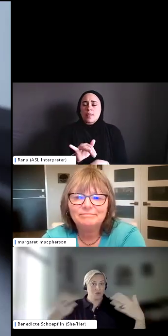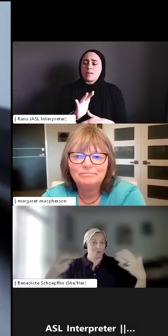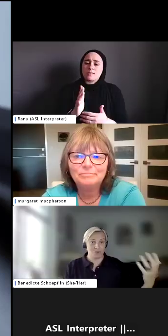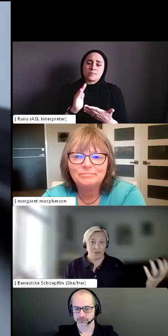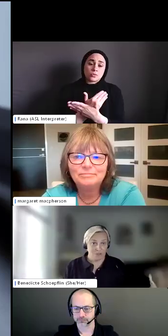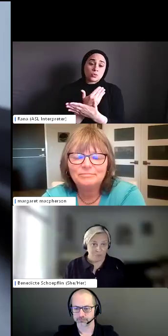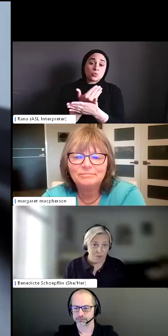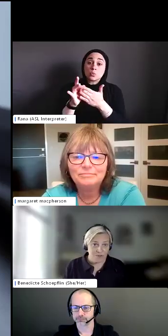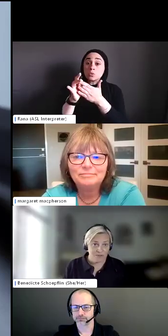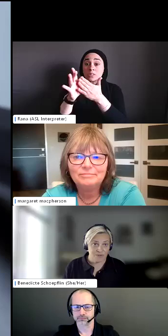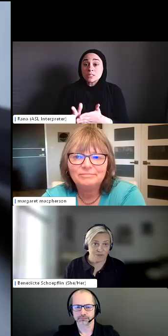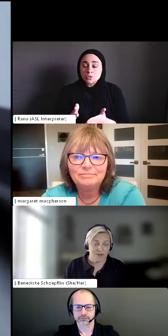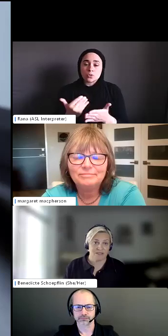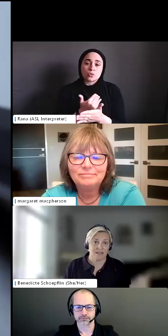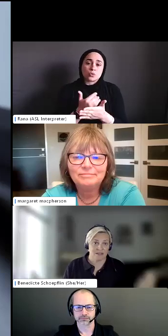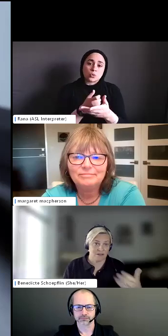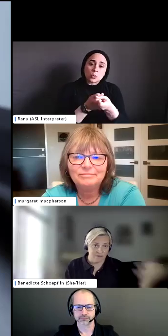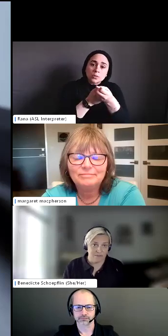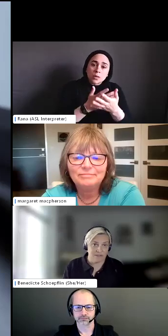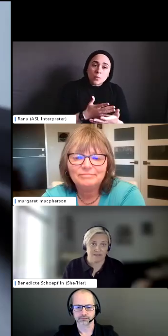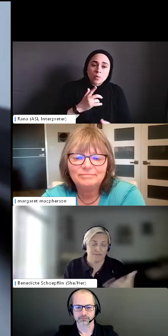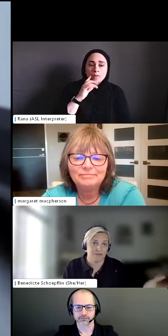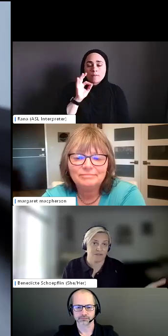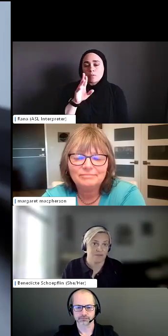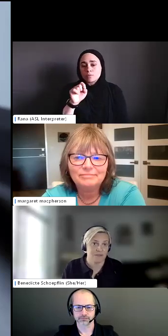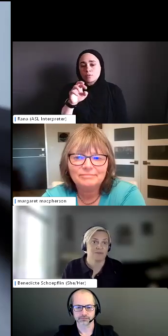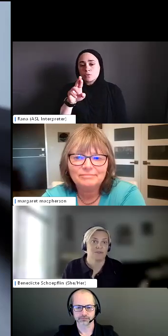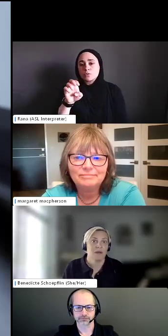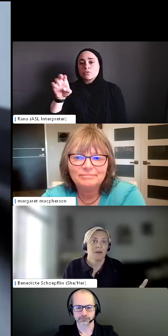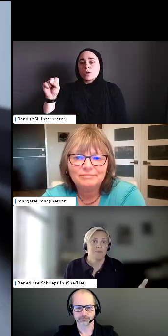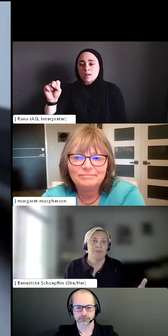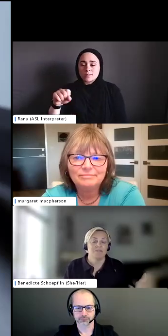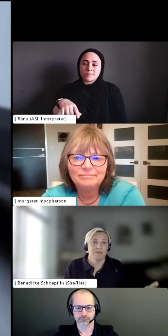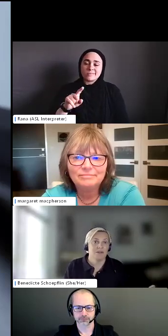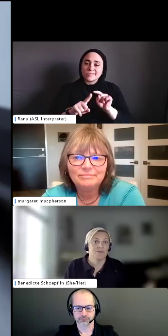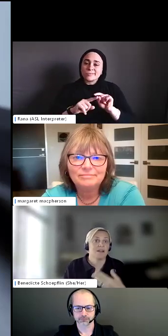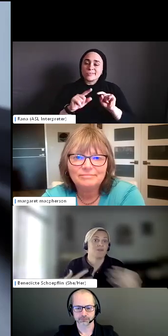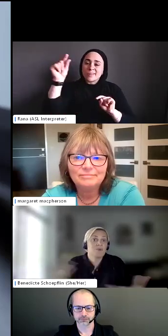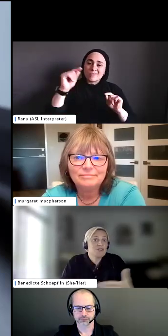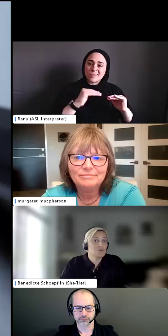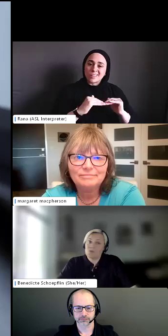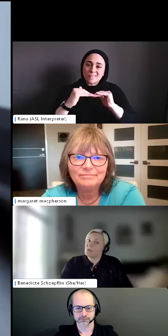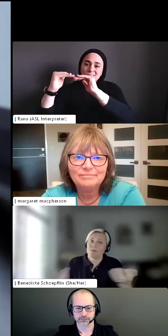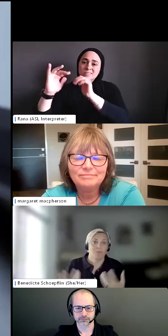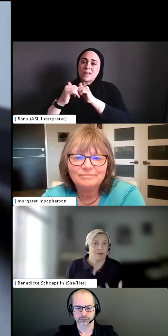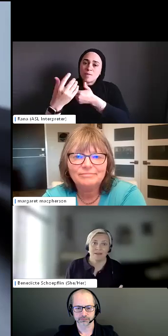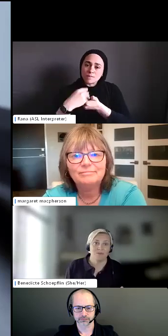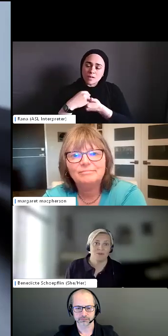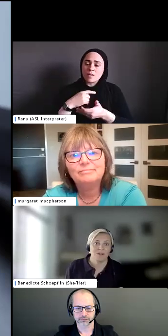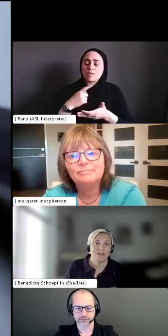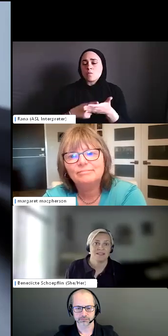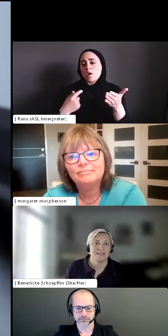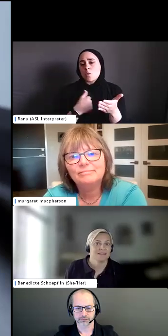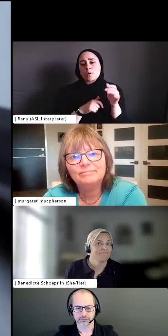potentially new supporters of Future Us in government, diverse government levels, be involved? What can we do to bring them